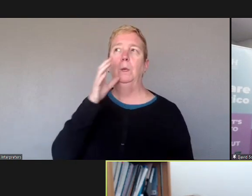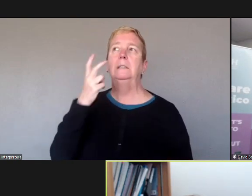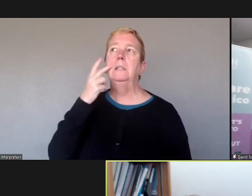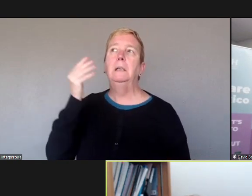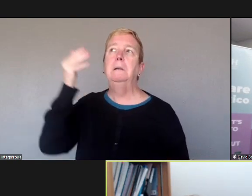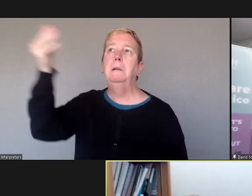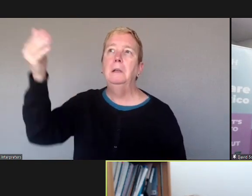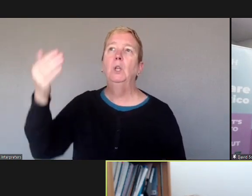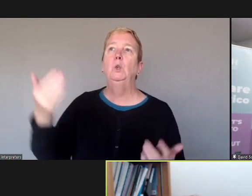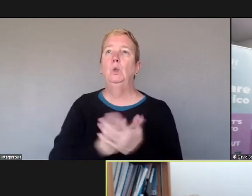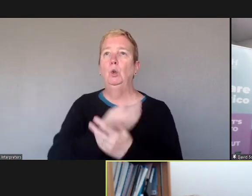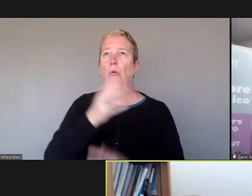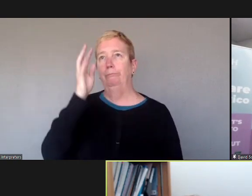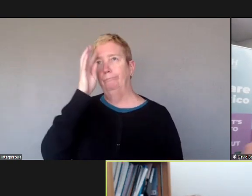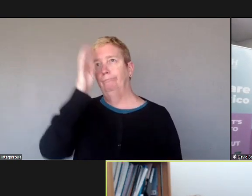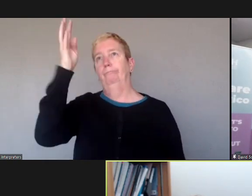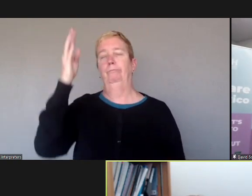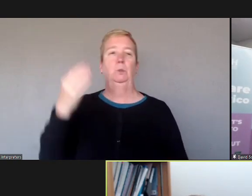second generation